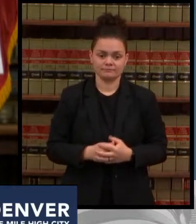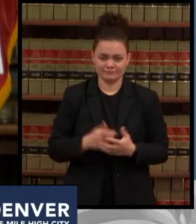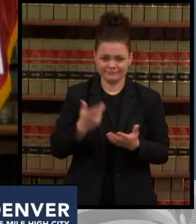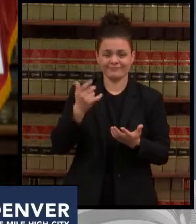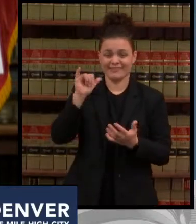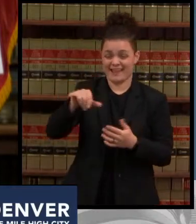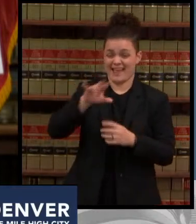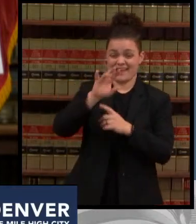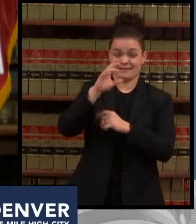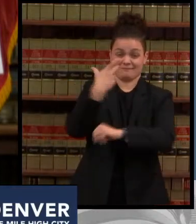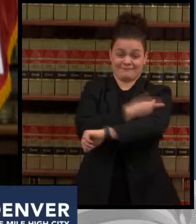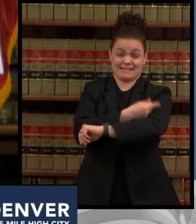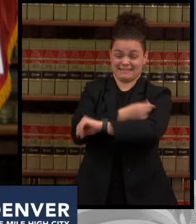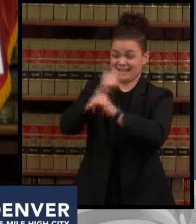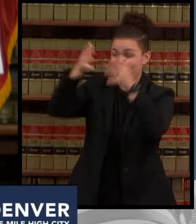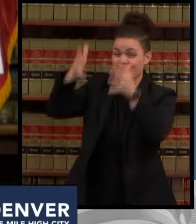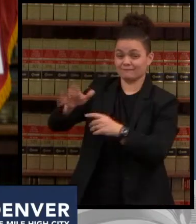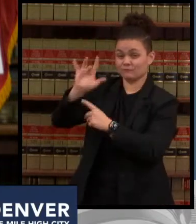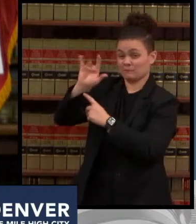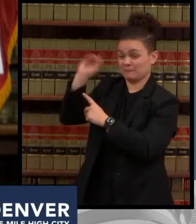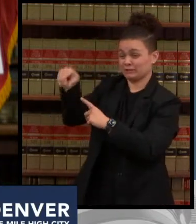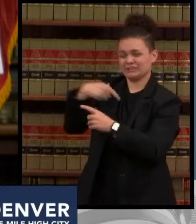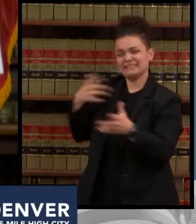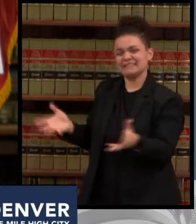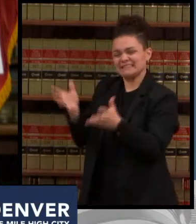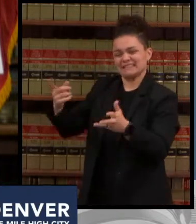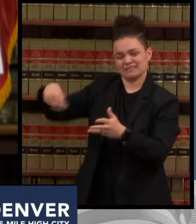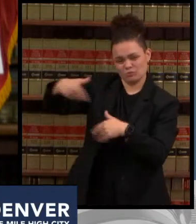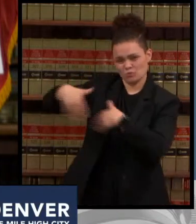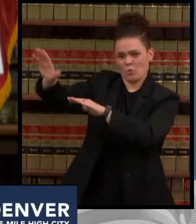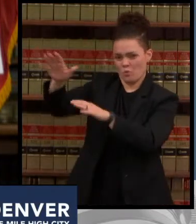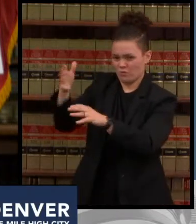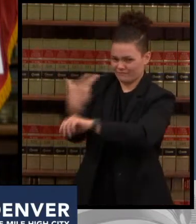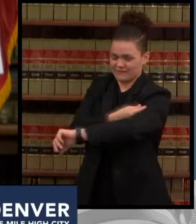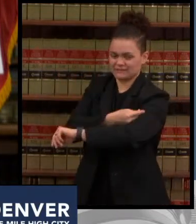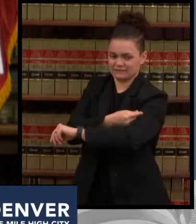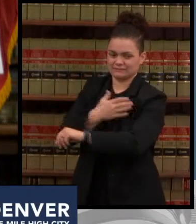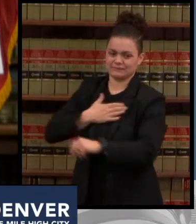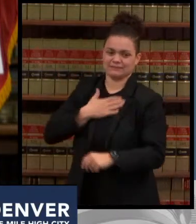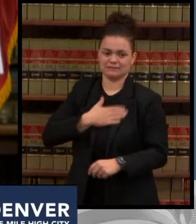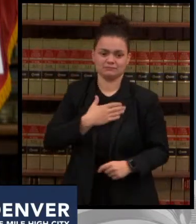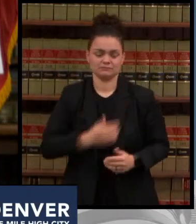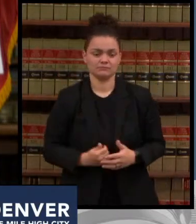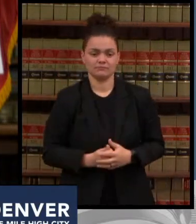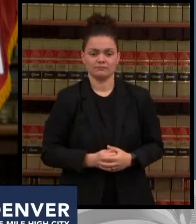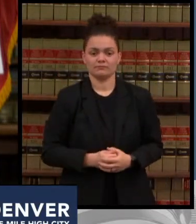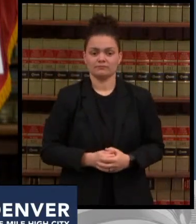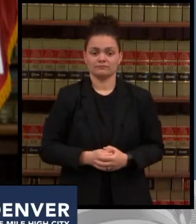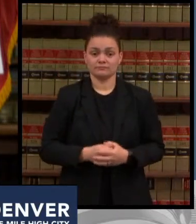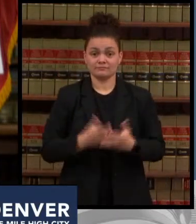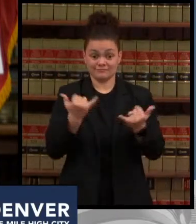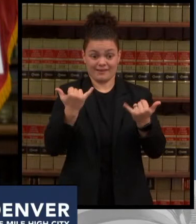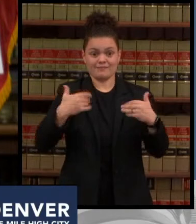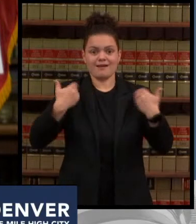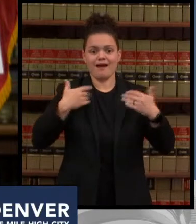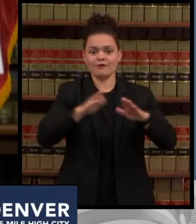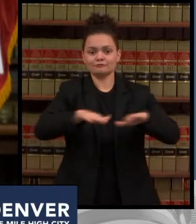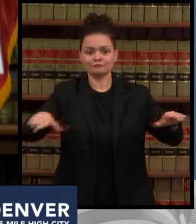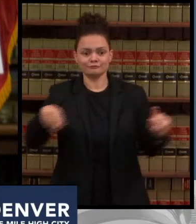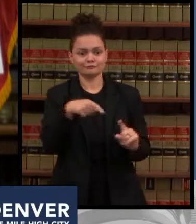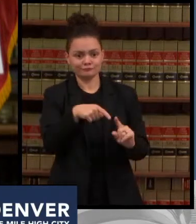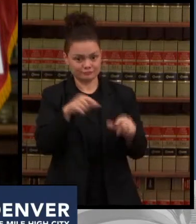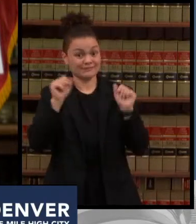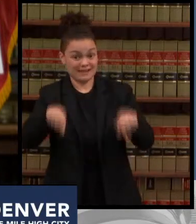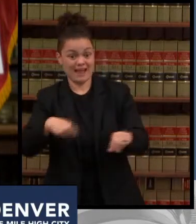as our youngest kids who are recently eligible. We're going to enhance current vaccination efforts in schools and underserved communities